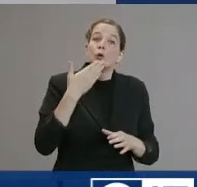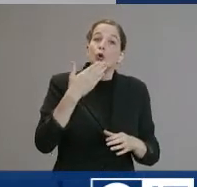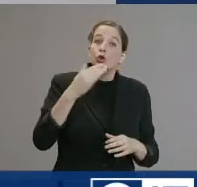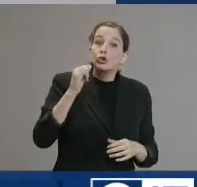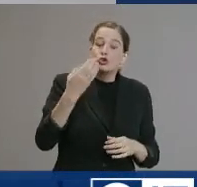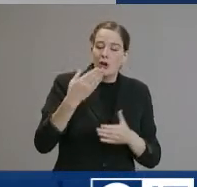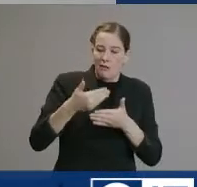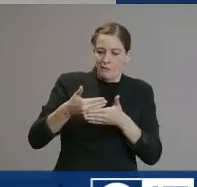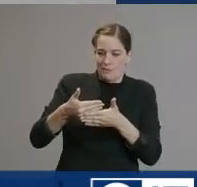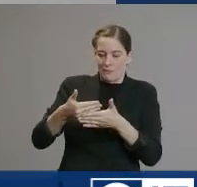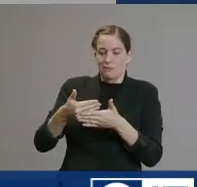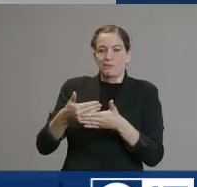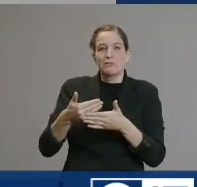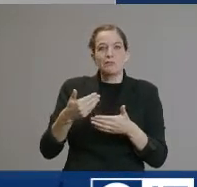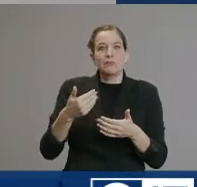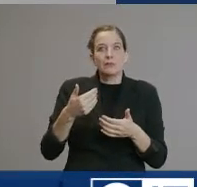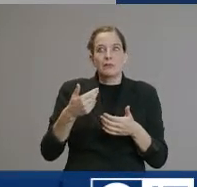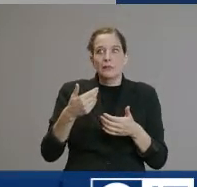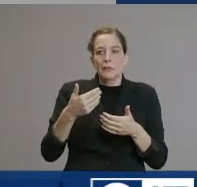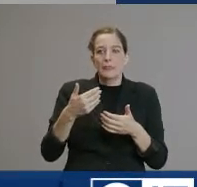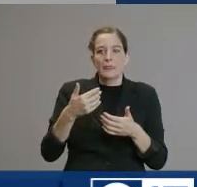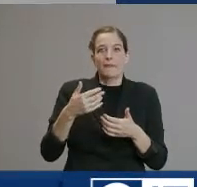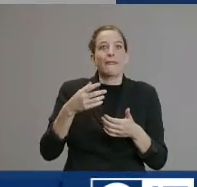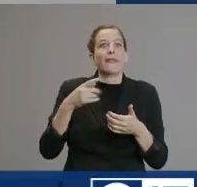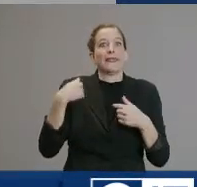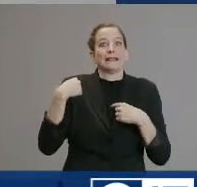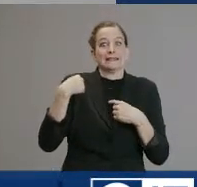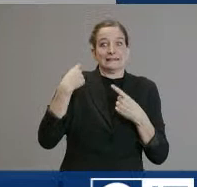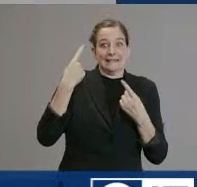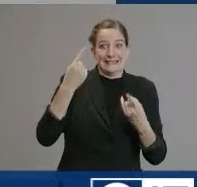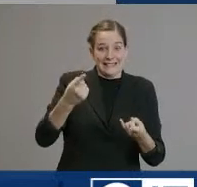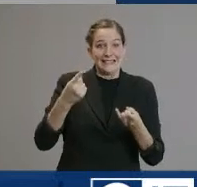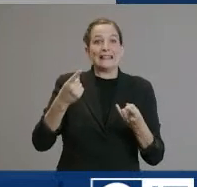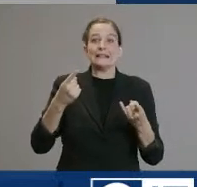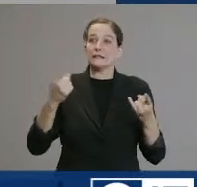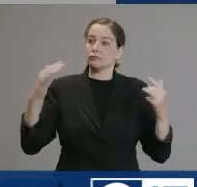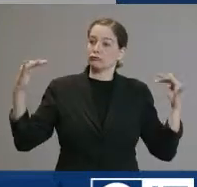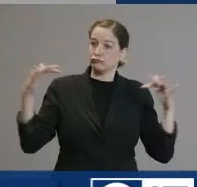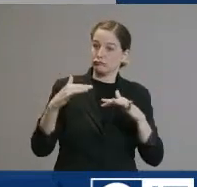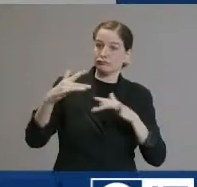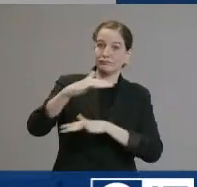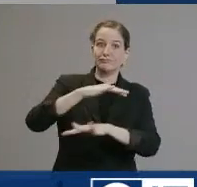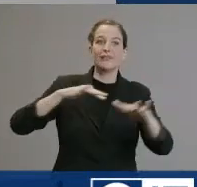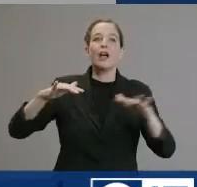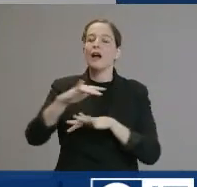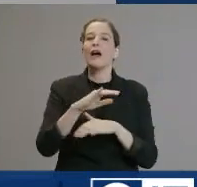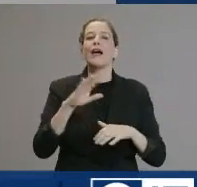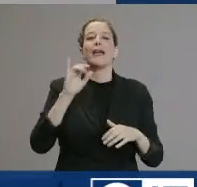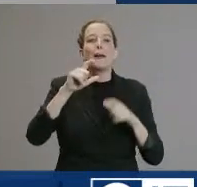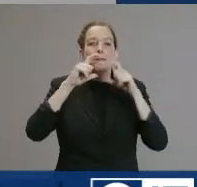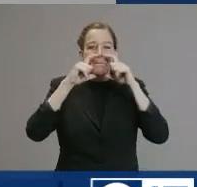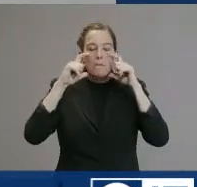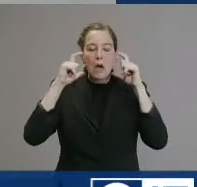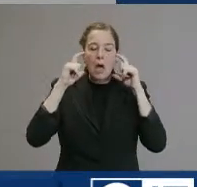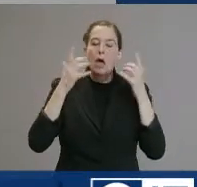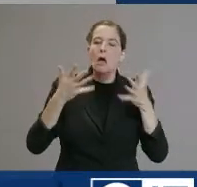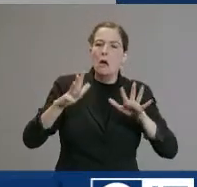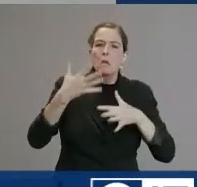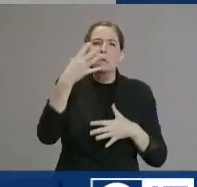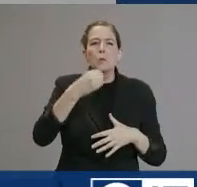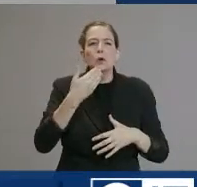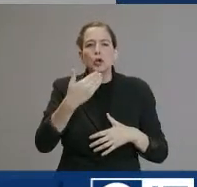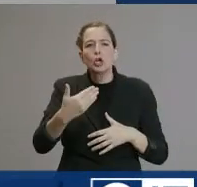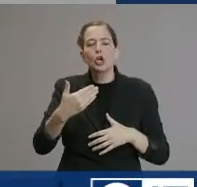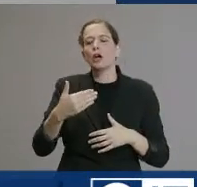and masks are one of those. I hear from different folks that they'll say no one is wearing masks. I want you to know, when I